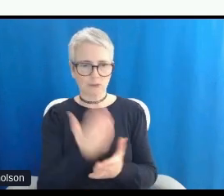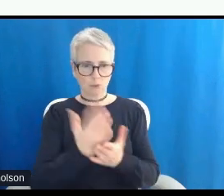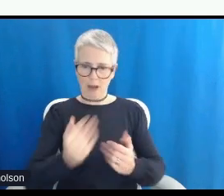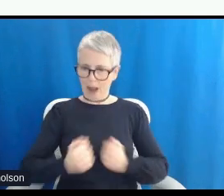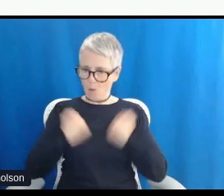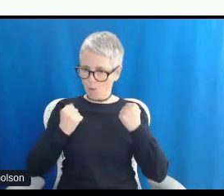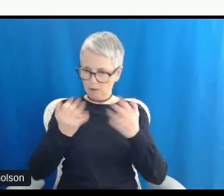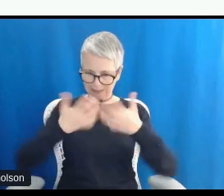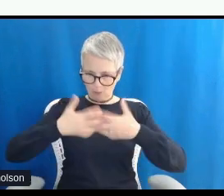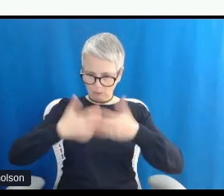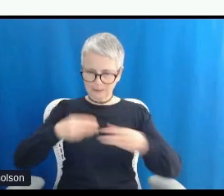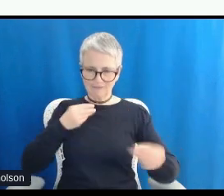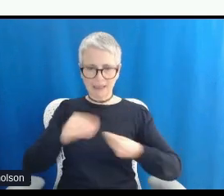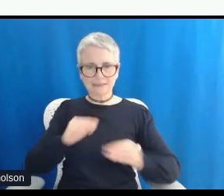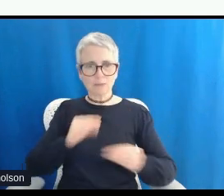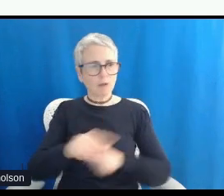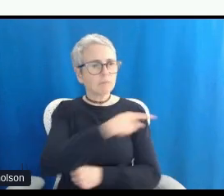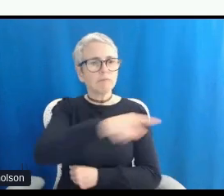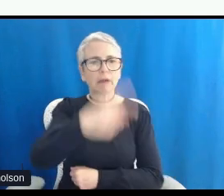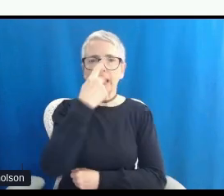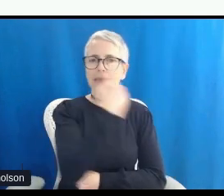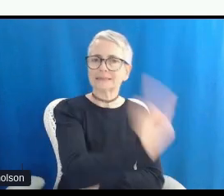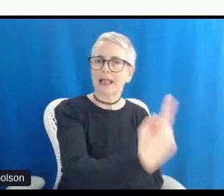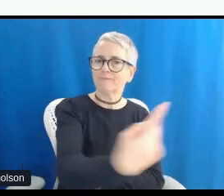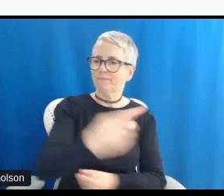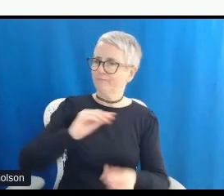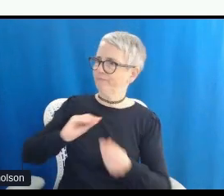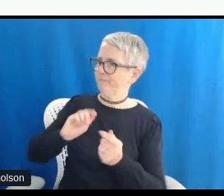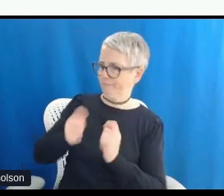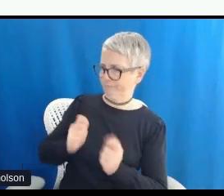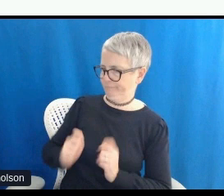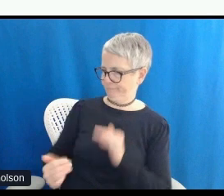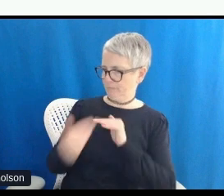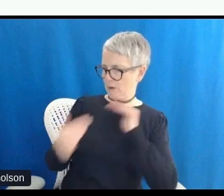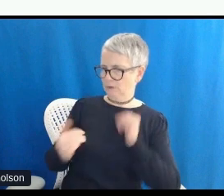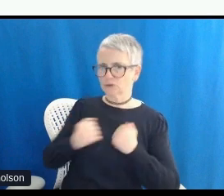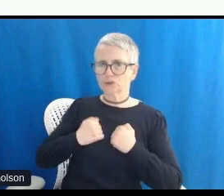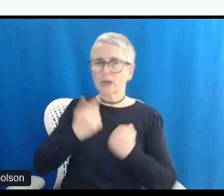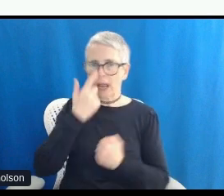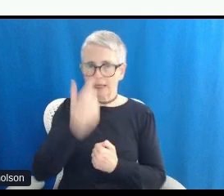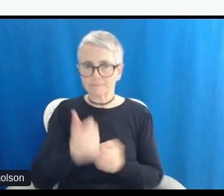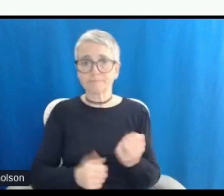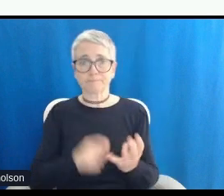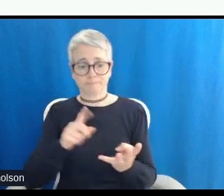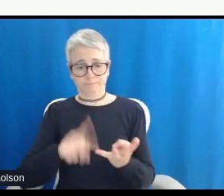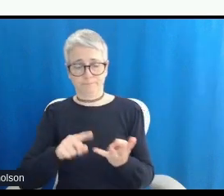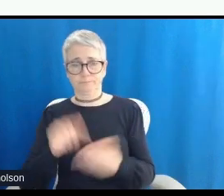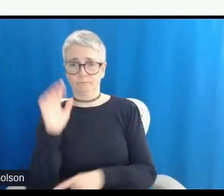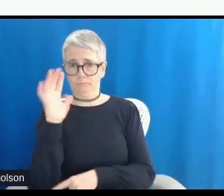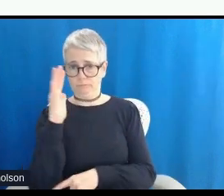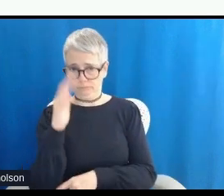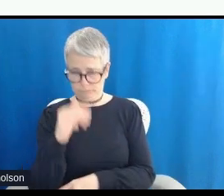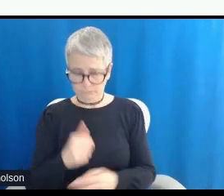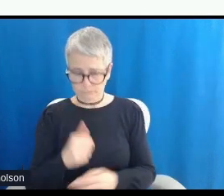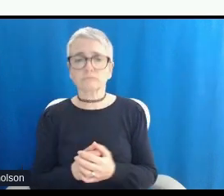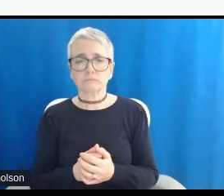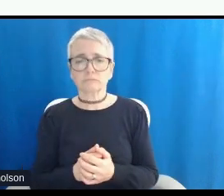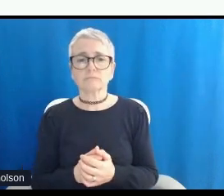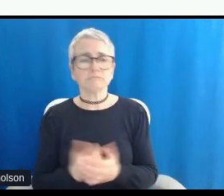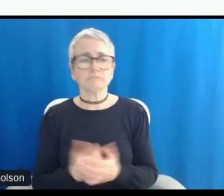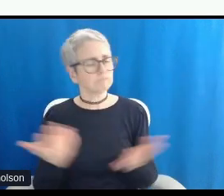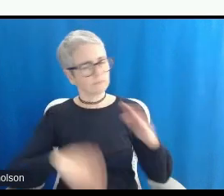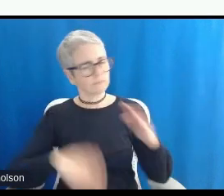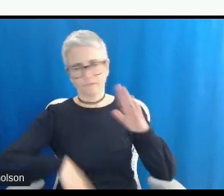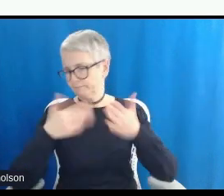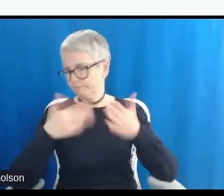flexible for people to make adjustments and check our systems for accessibility. And then finally, at tree stage, we offer a full range